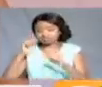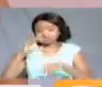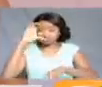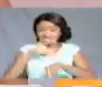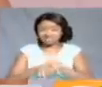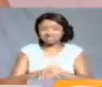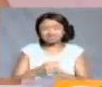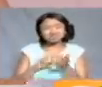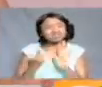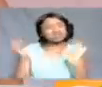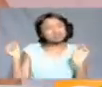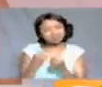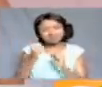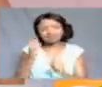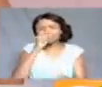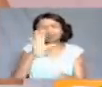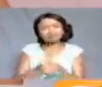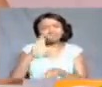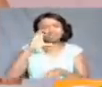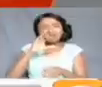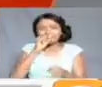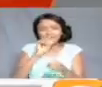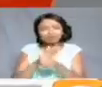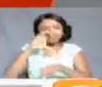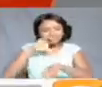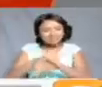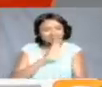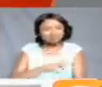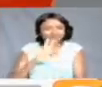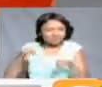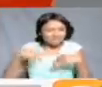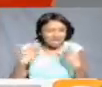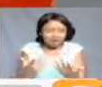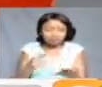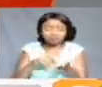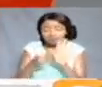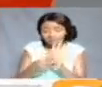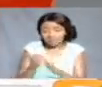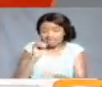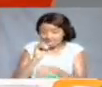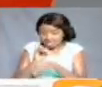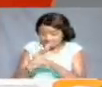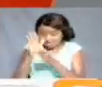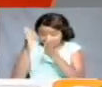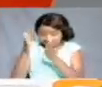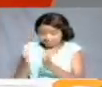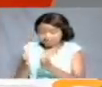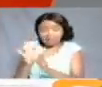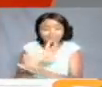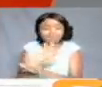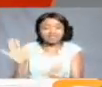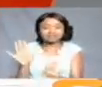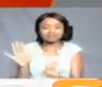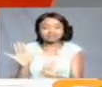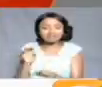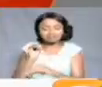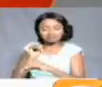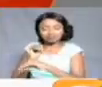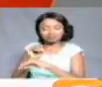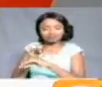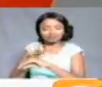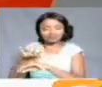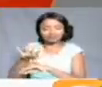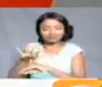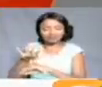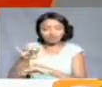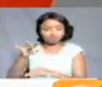just can't promise that. That just doesn't exist. So I think influencers are about influence, full stop. So am I now considering your